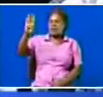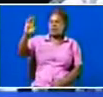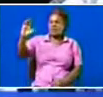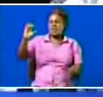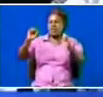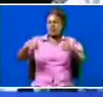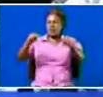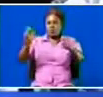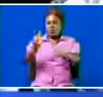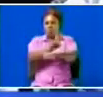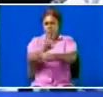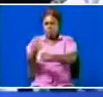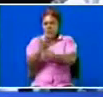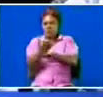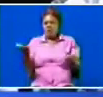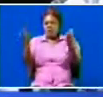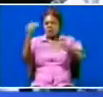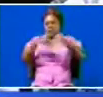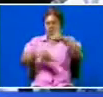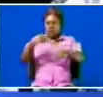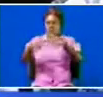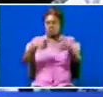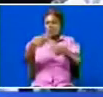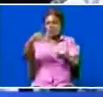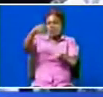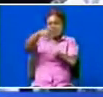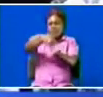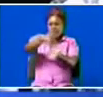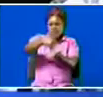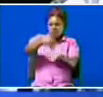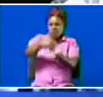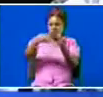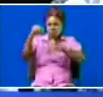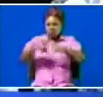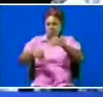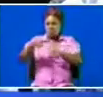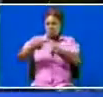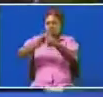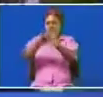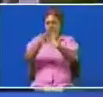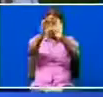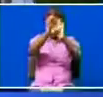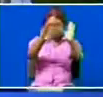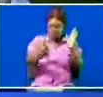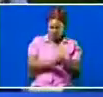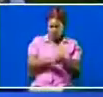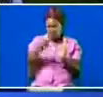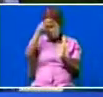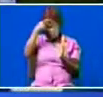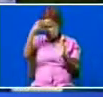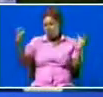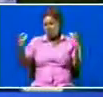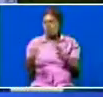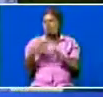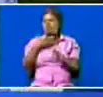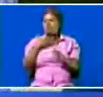can oversee any electoral process, including the referendum being talked about. The Wetangula-led party wants